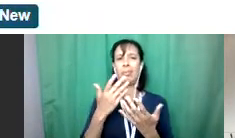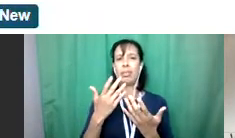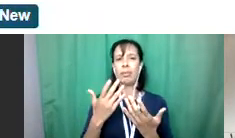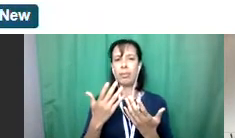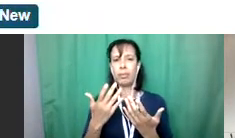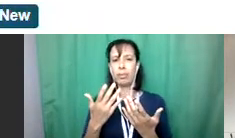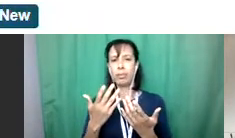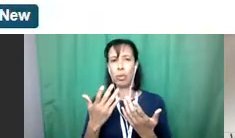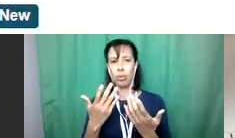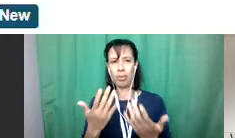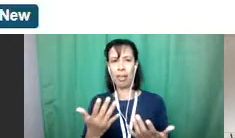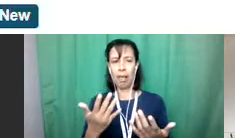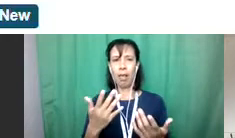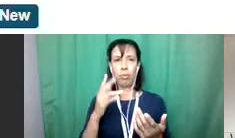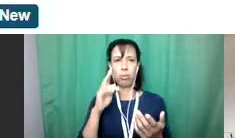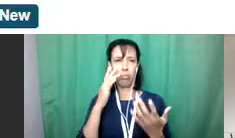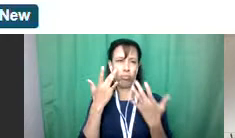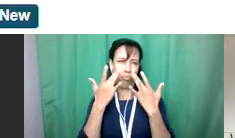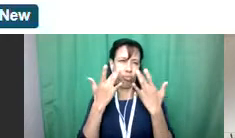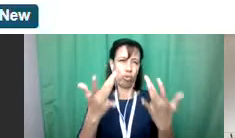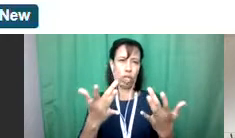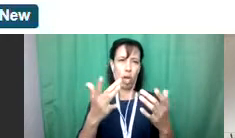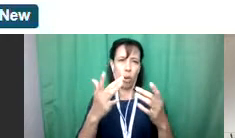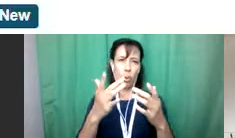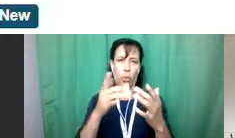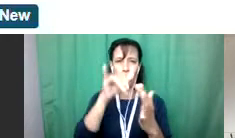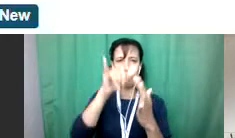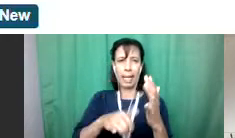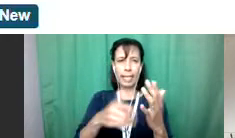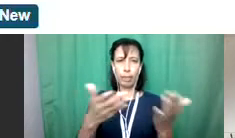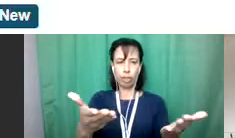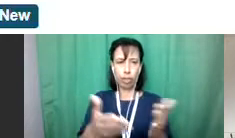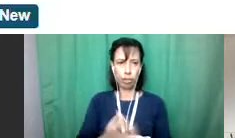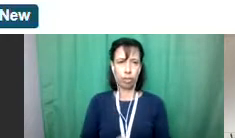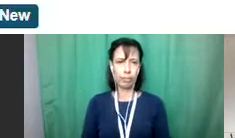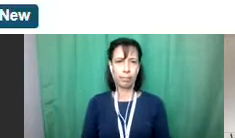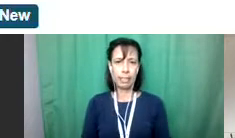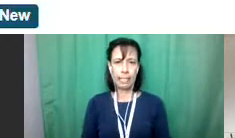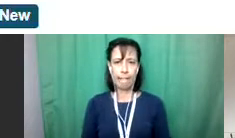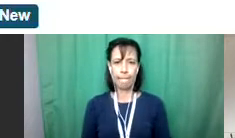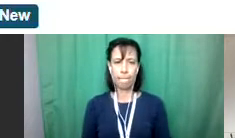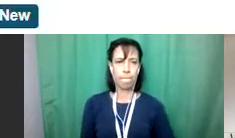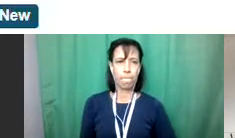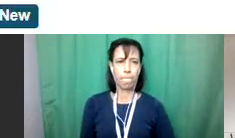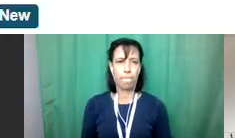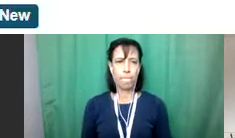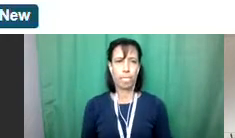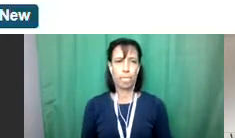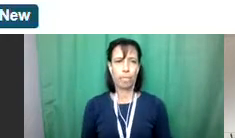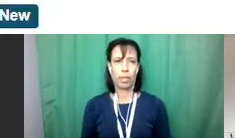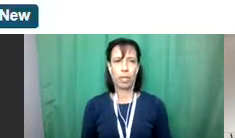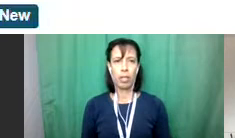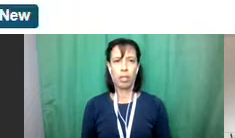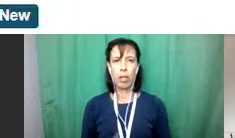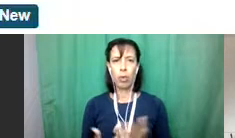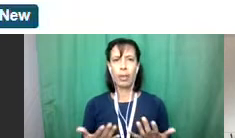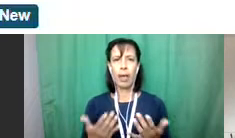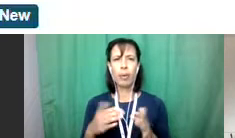thanks. Okay. So I'm in the search here now.